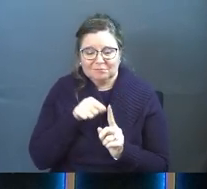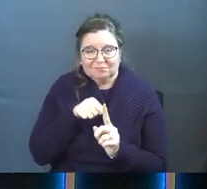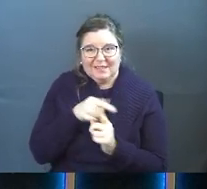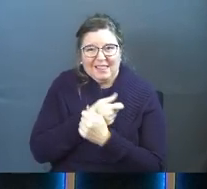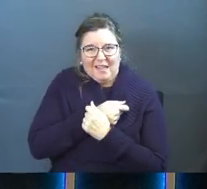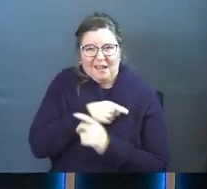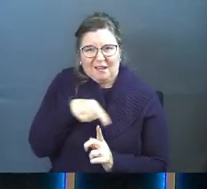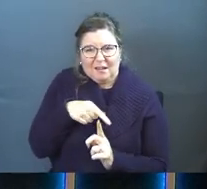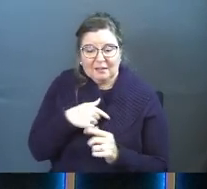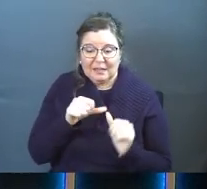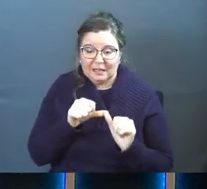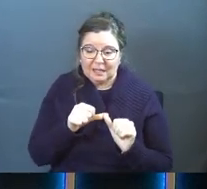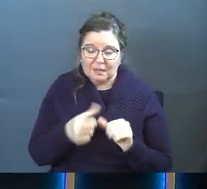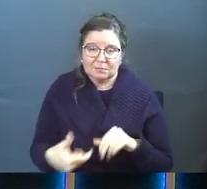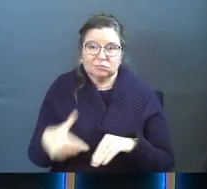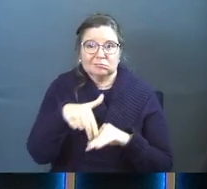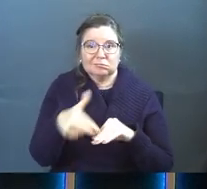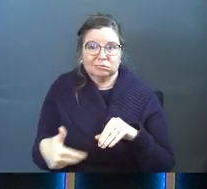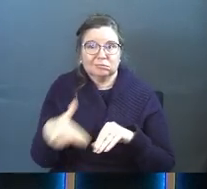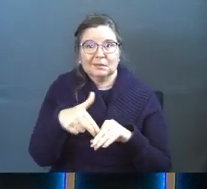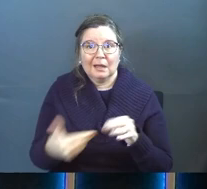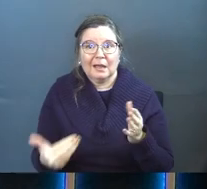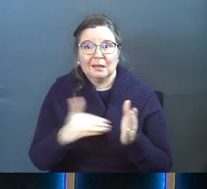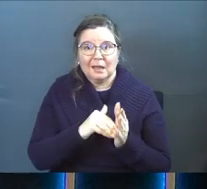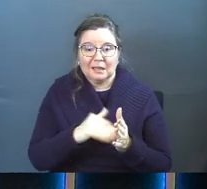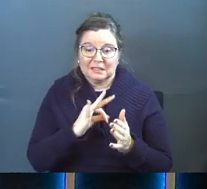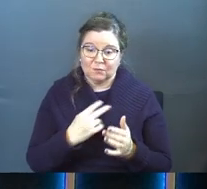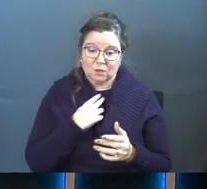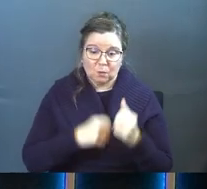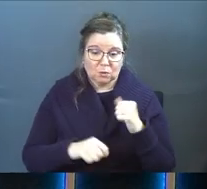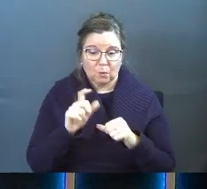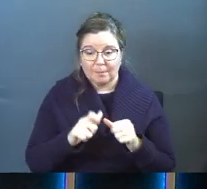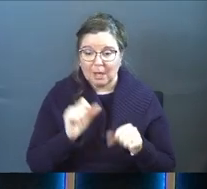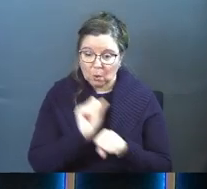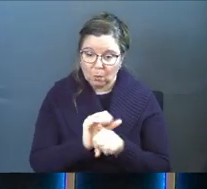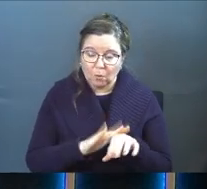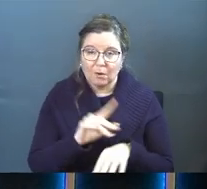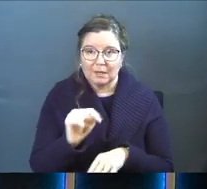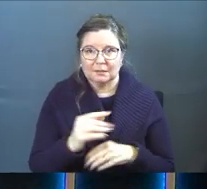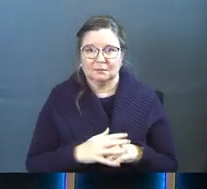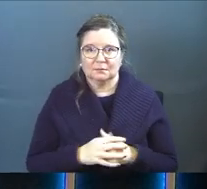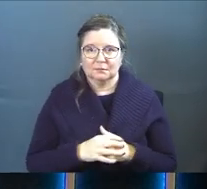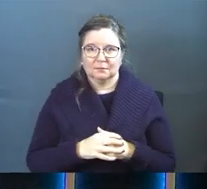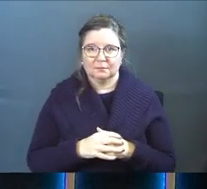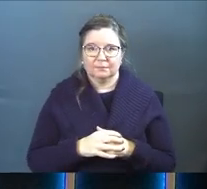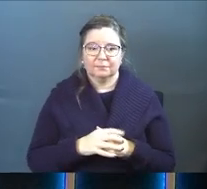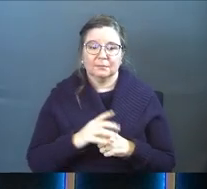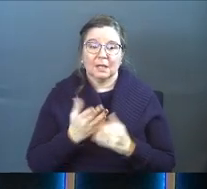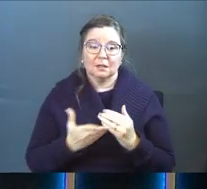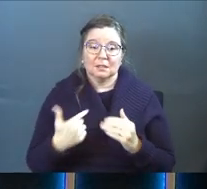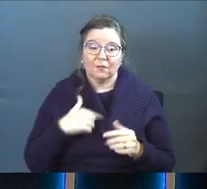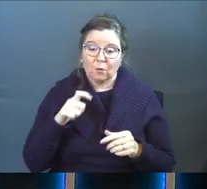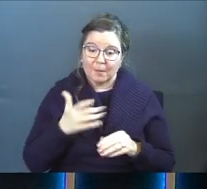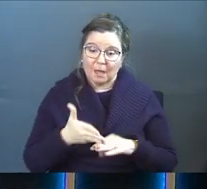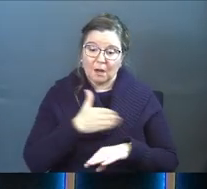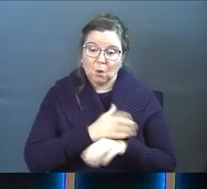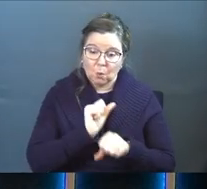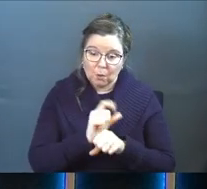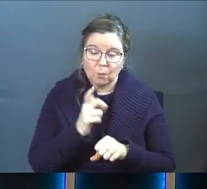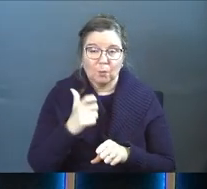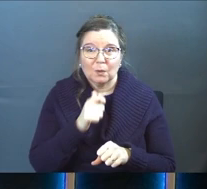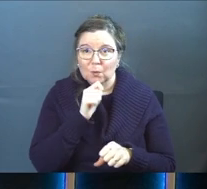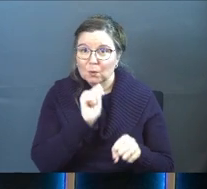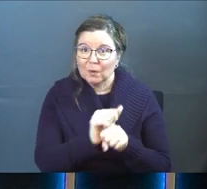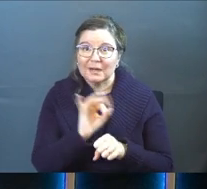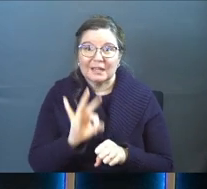after a love that keeps resurrecting itself because it's like, well, if we're stuck with each other, we better work on it. And the stuff that we better work on, man, we